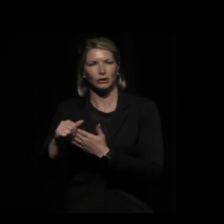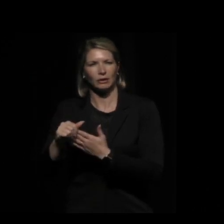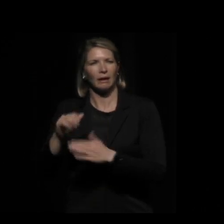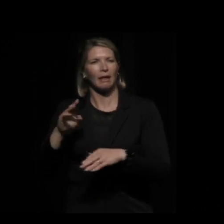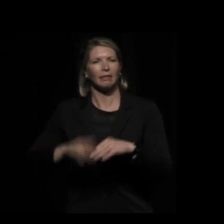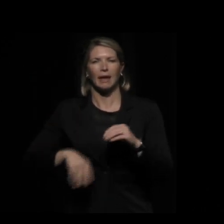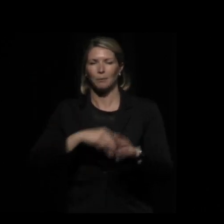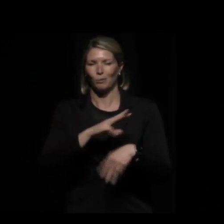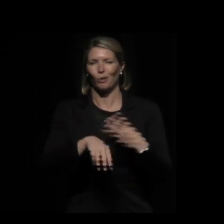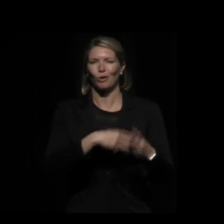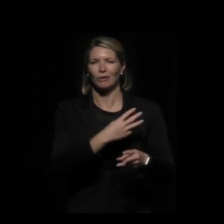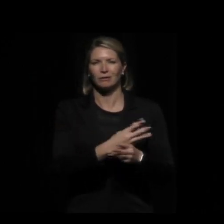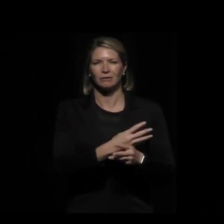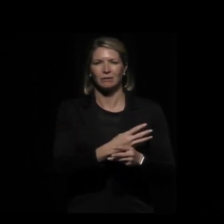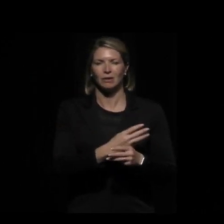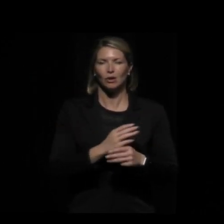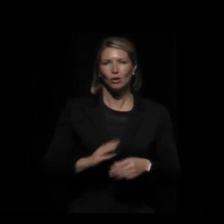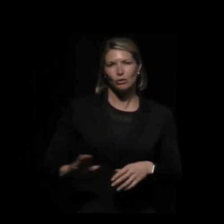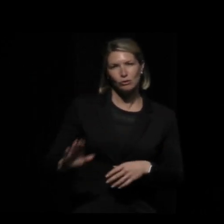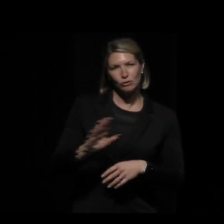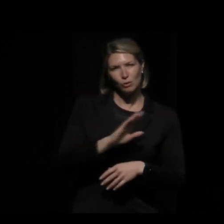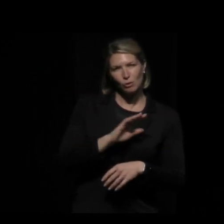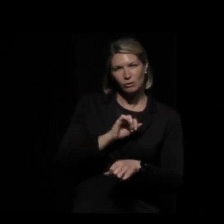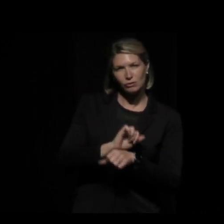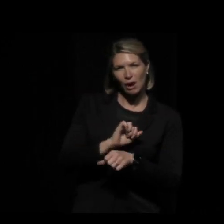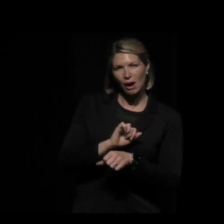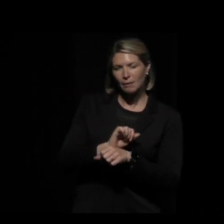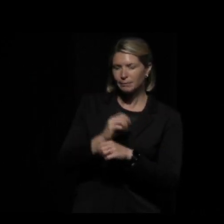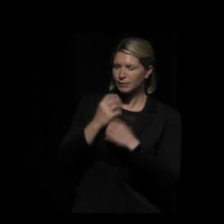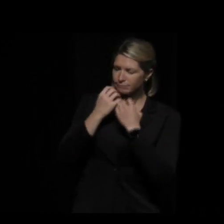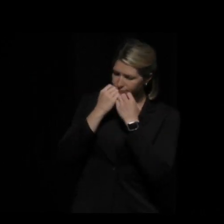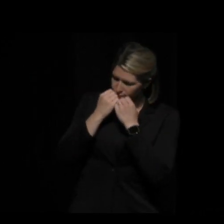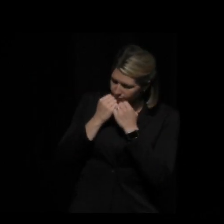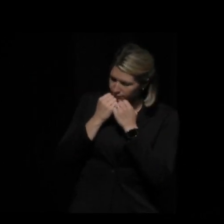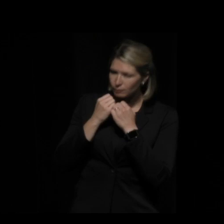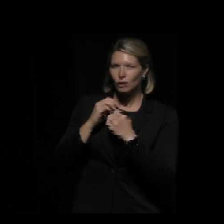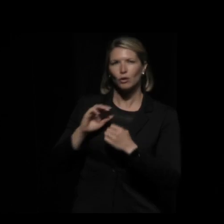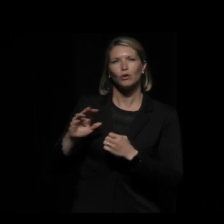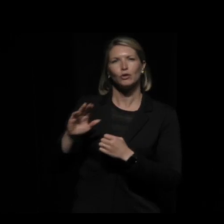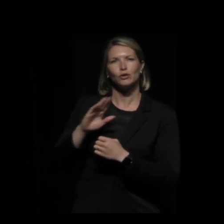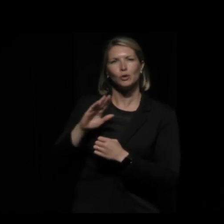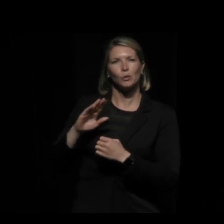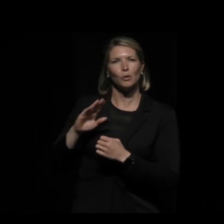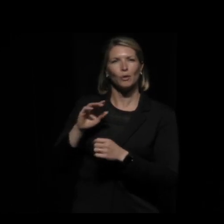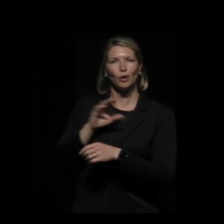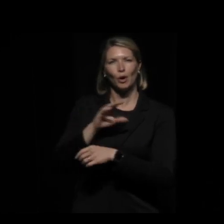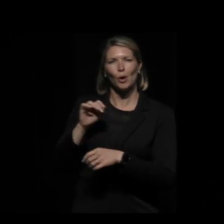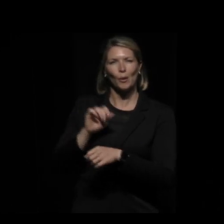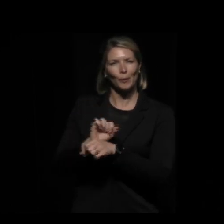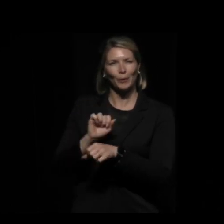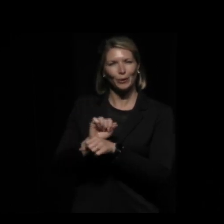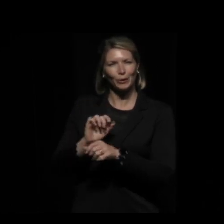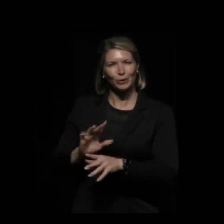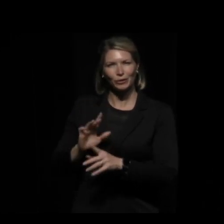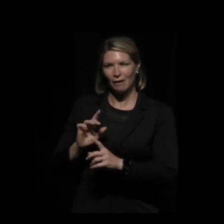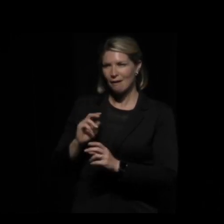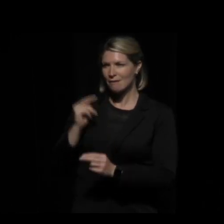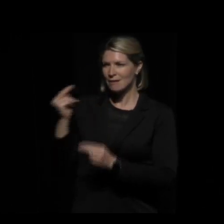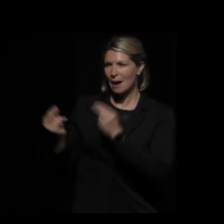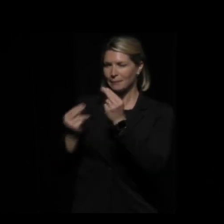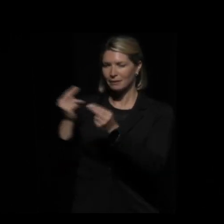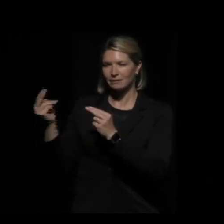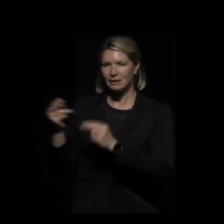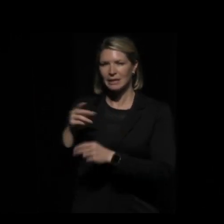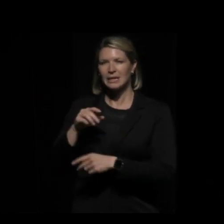passion for your jobs is evident, and your colleagues who nominated you were glowing in their praise. Mr. Davis,